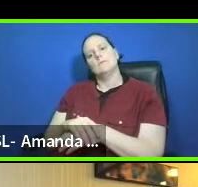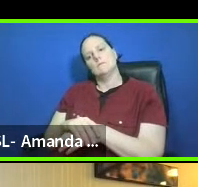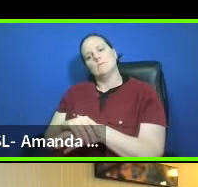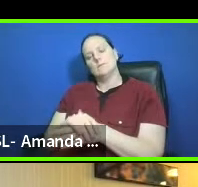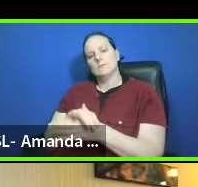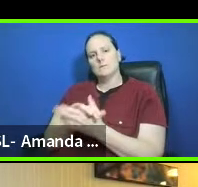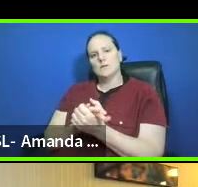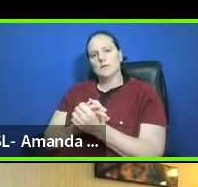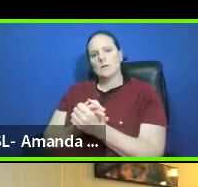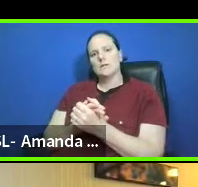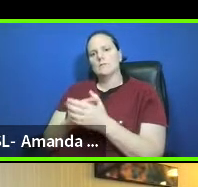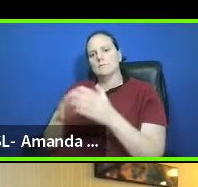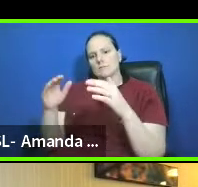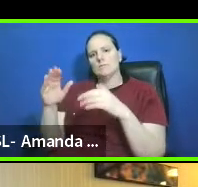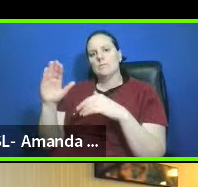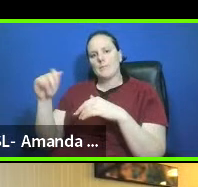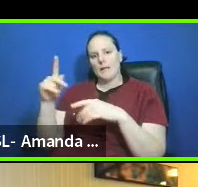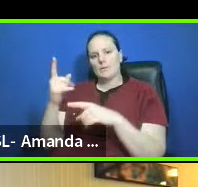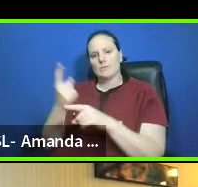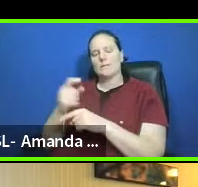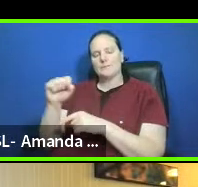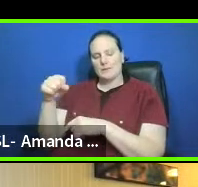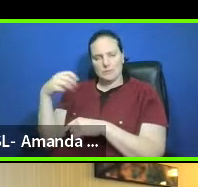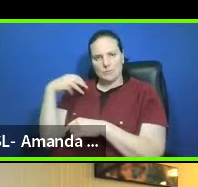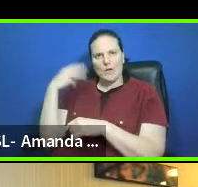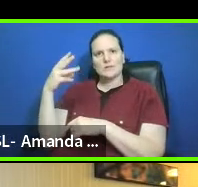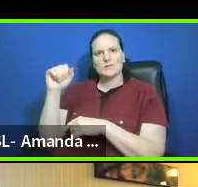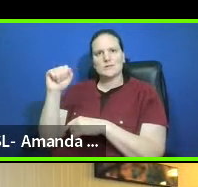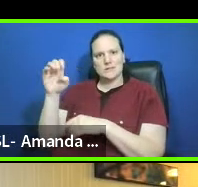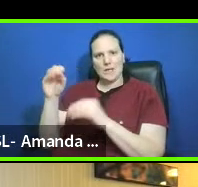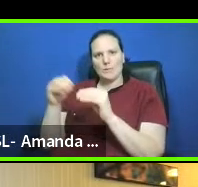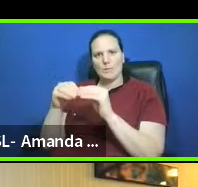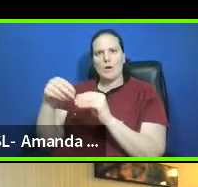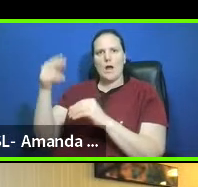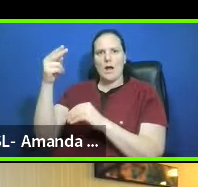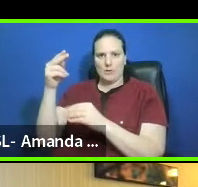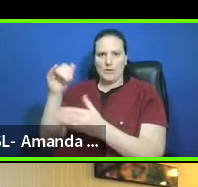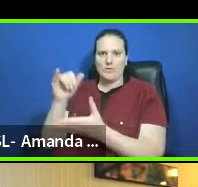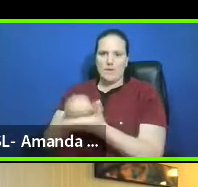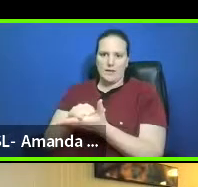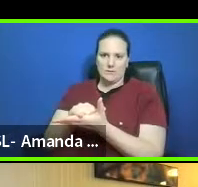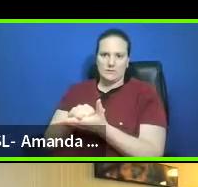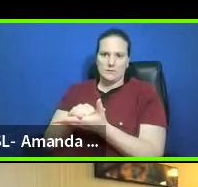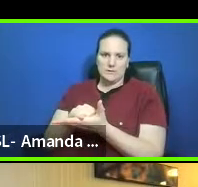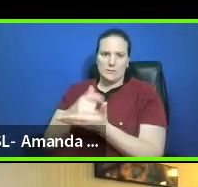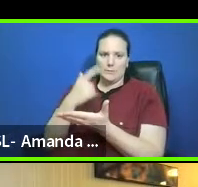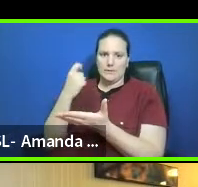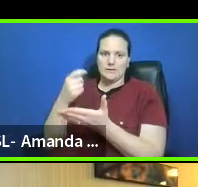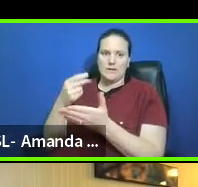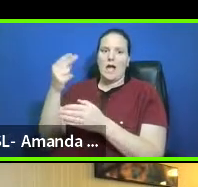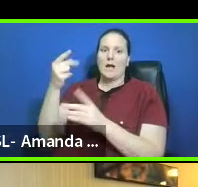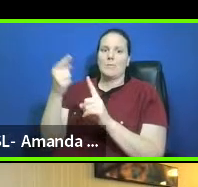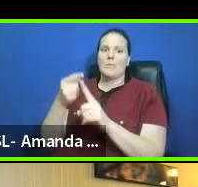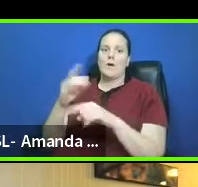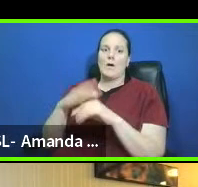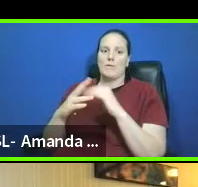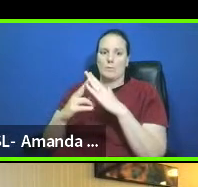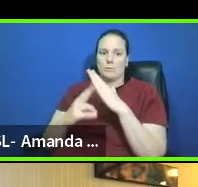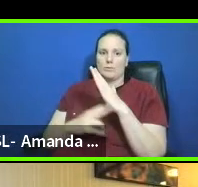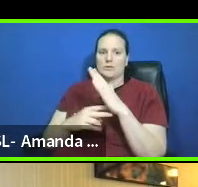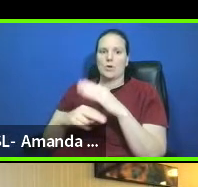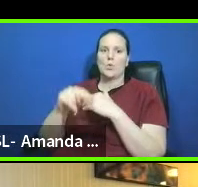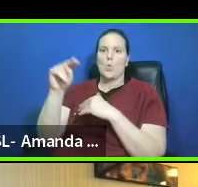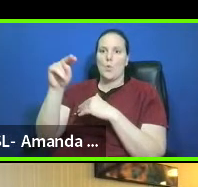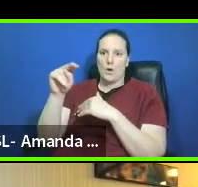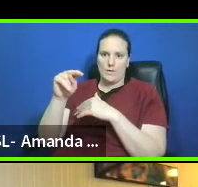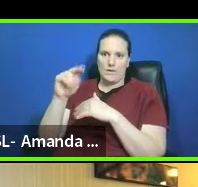they approach the bank, yes, it's higher on the Washington side, and that's because the peak or the high point in the bridge is on the north side of the